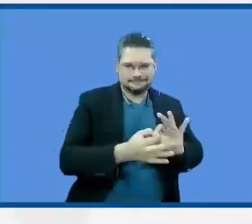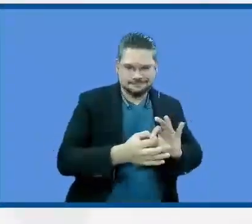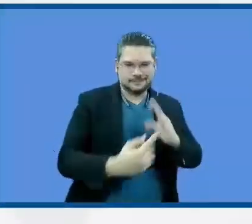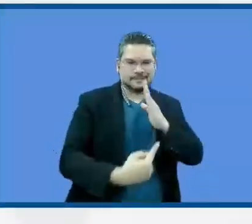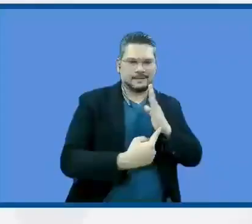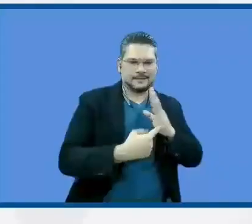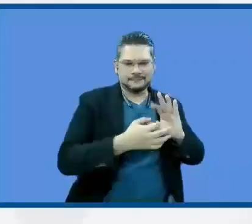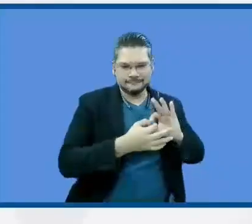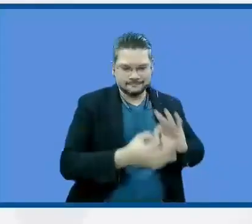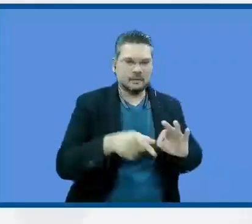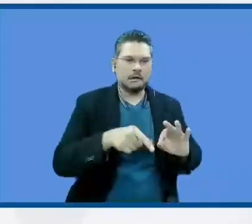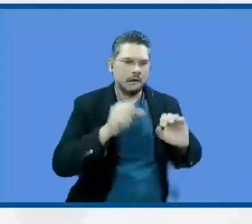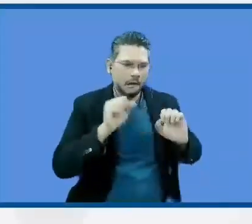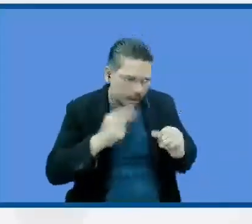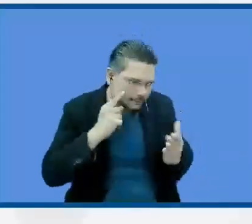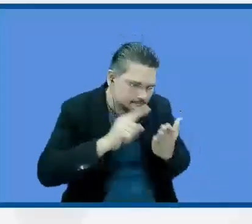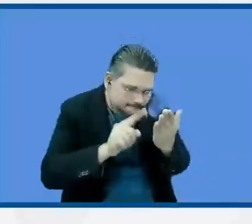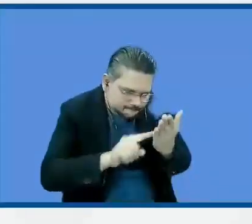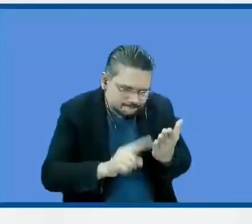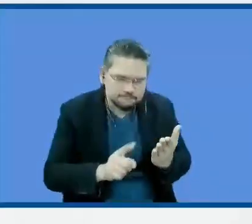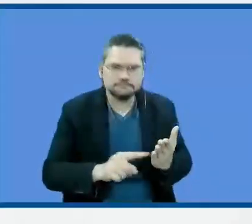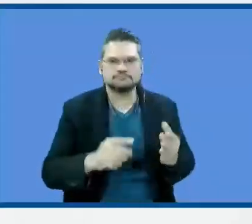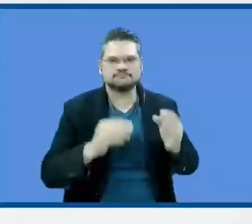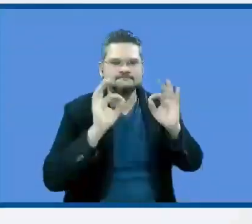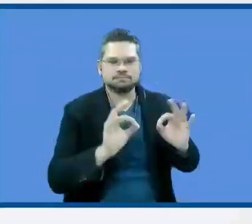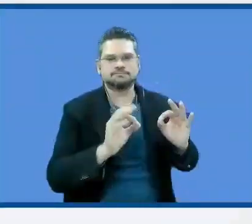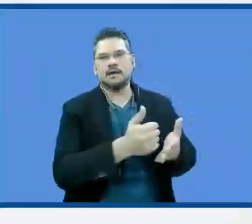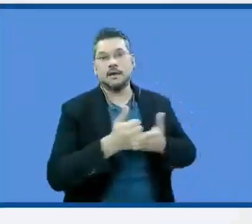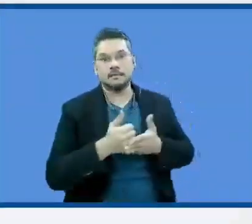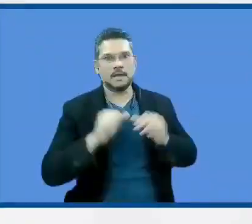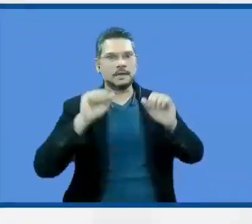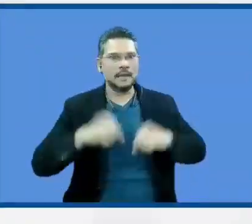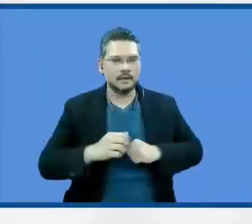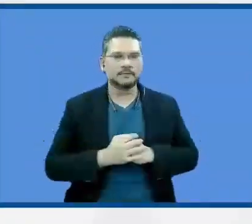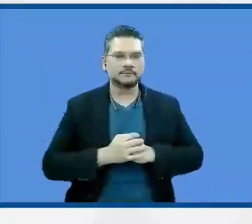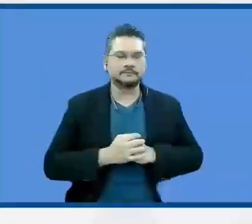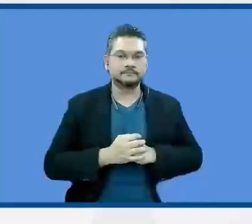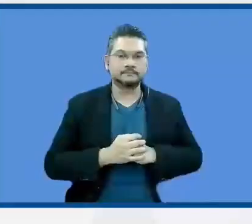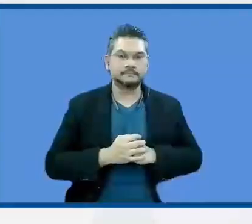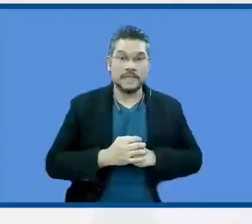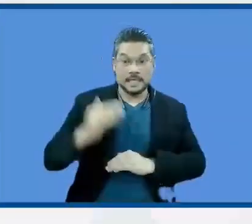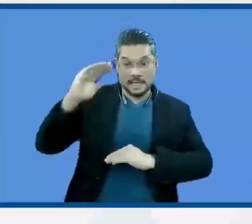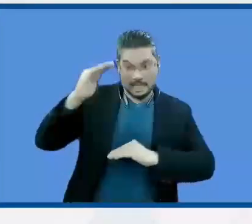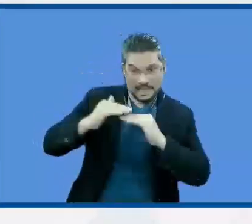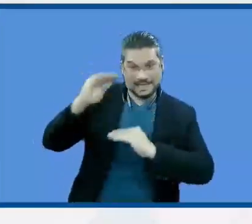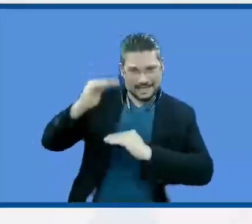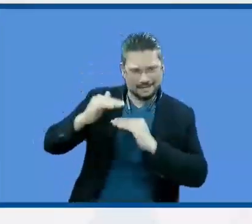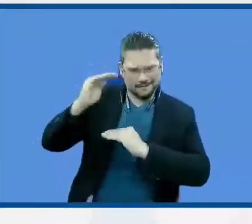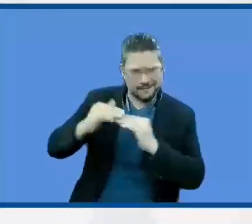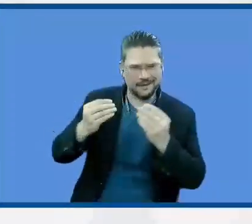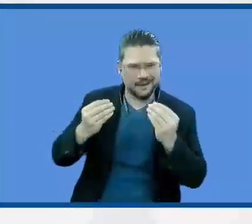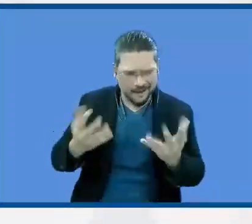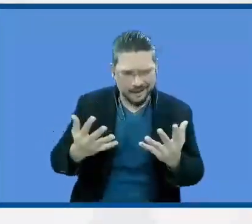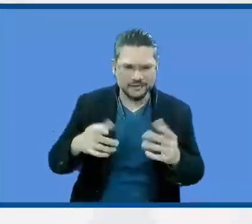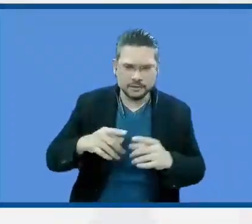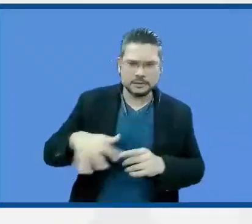is up to date. When it comes to mitigation, coastal integrity and resilient infrastructure are,